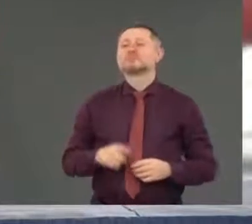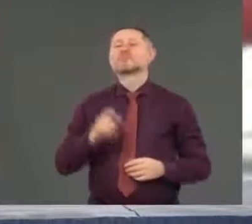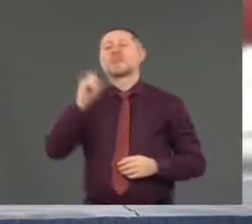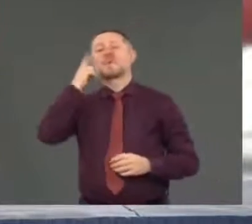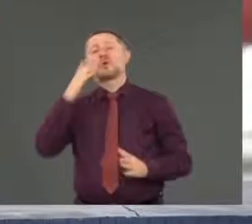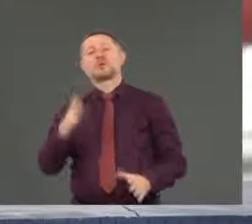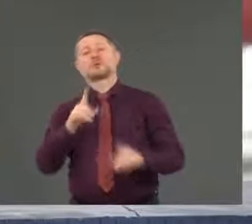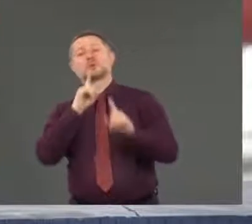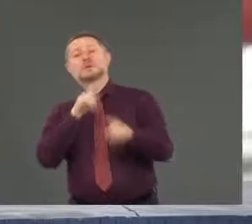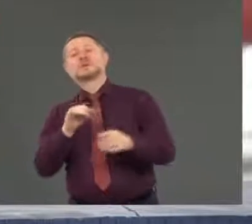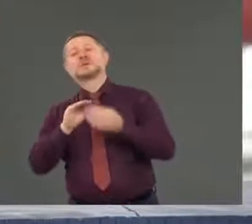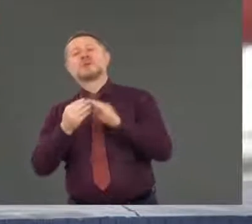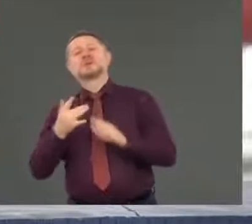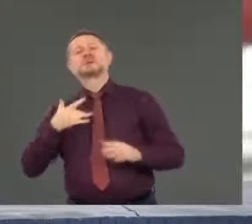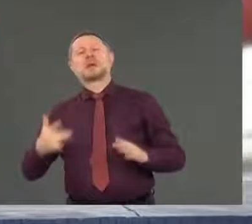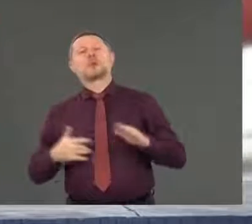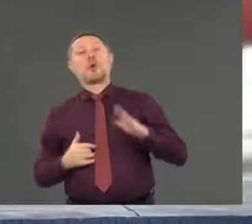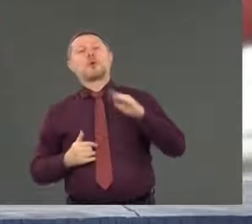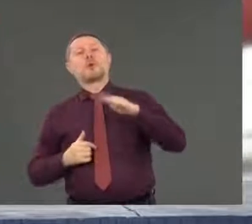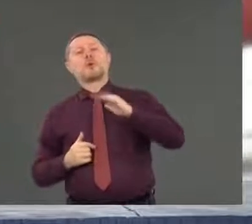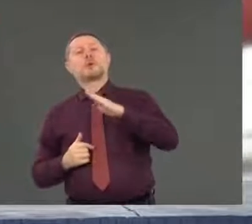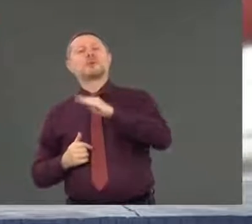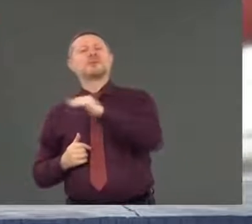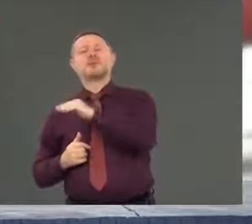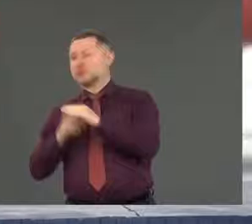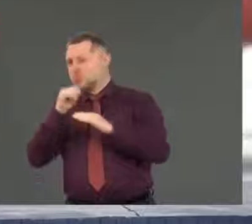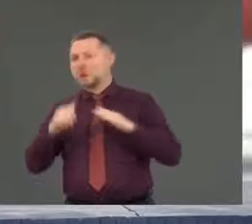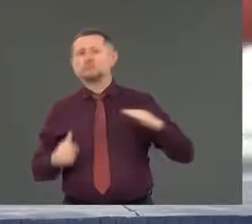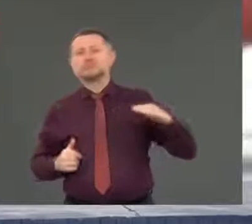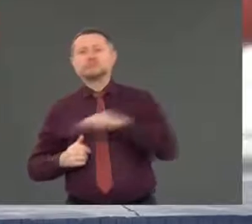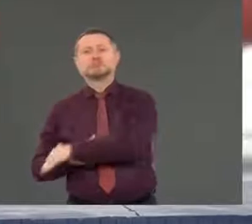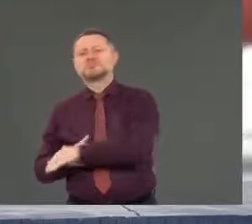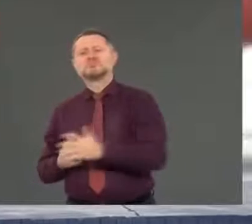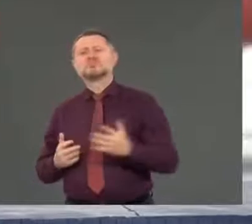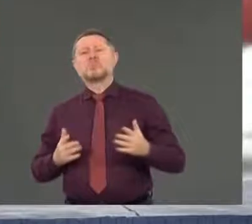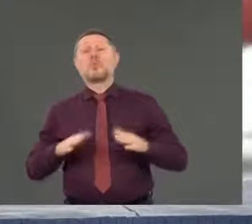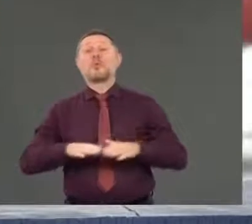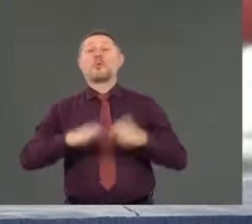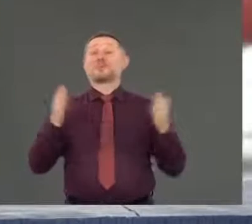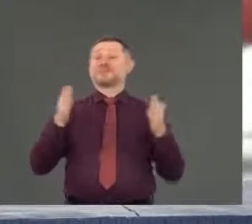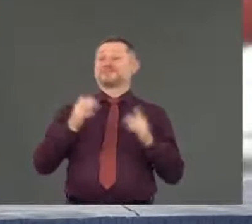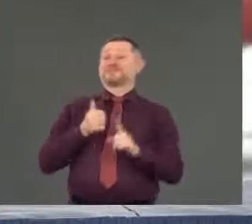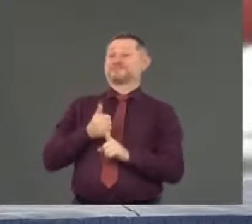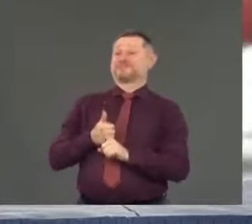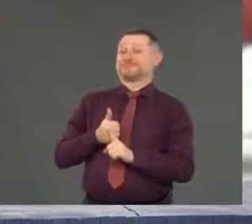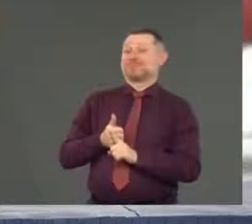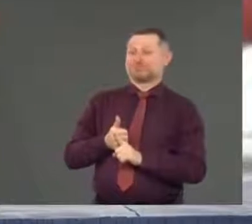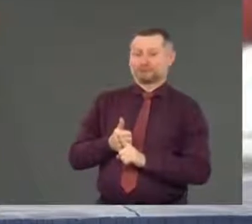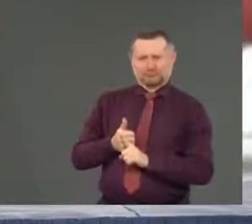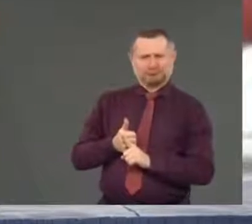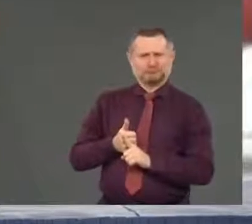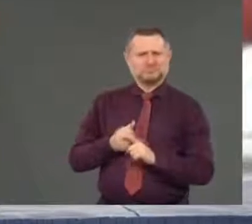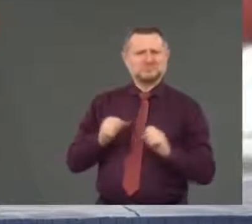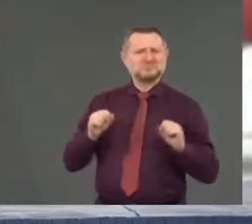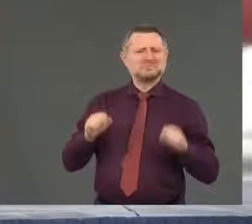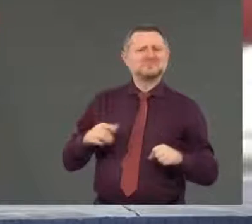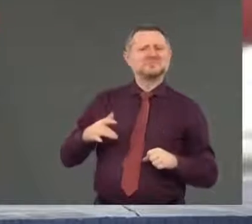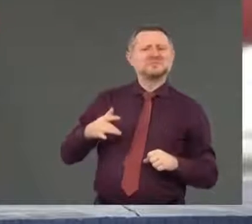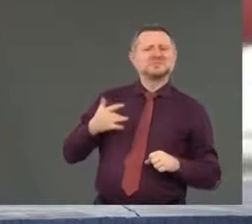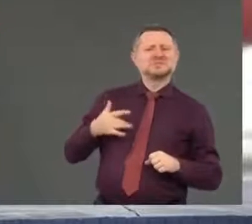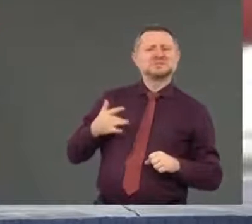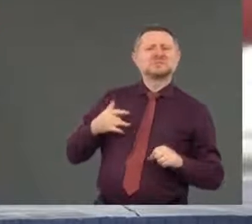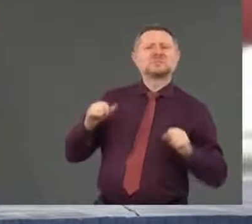do bounce. And when we reopen, it would be, you could expect an